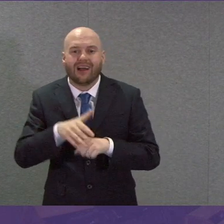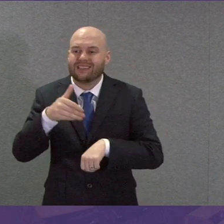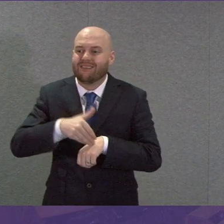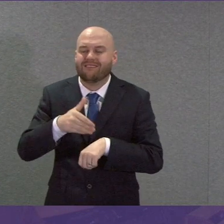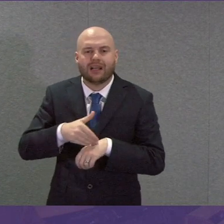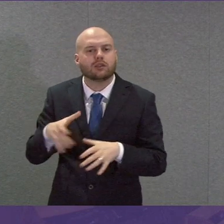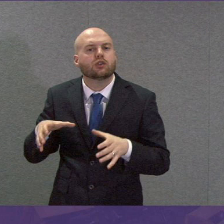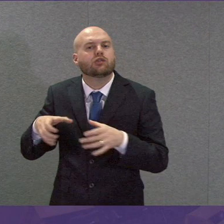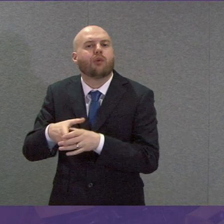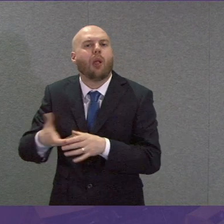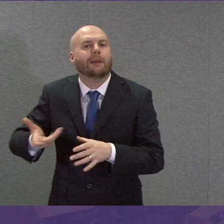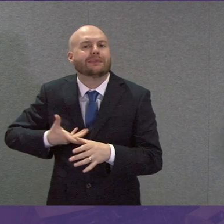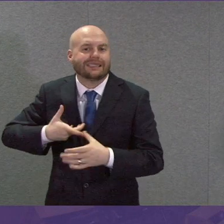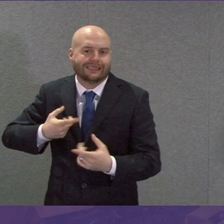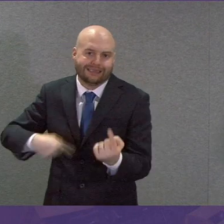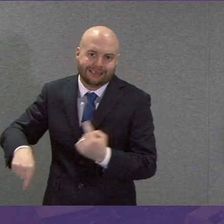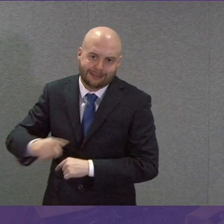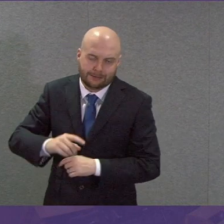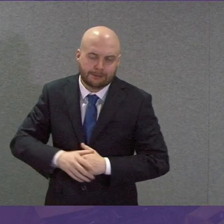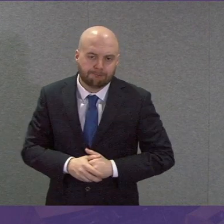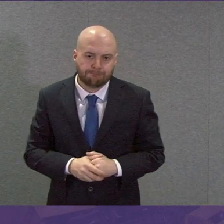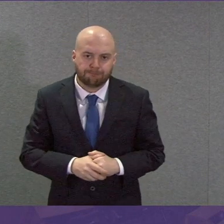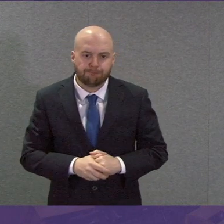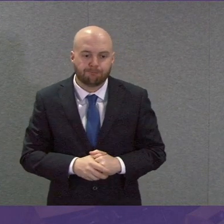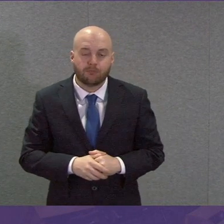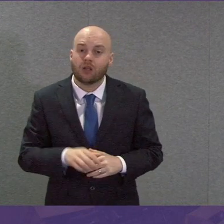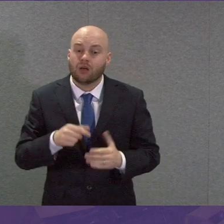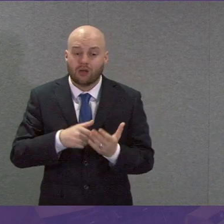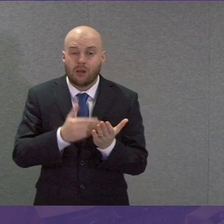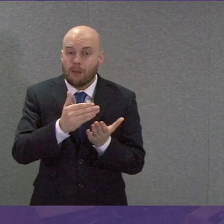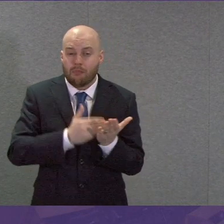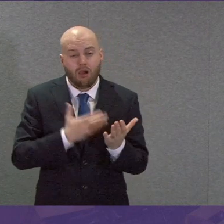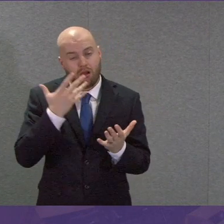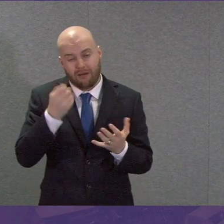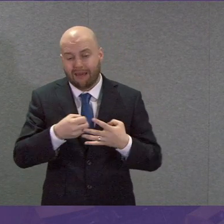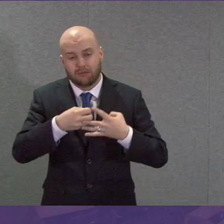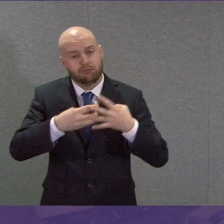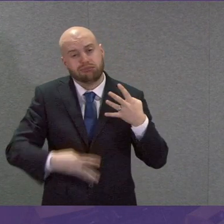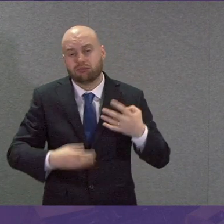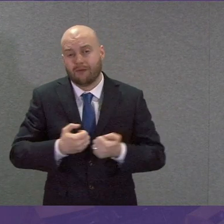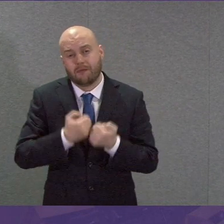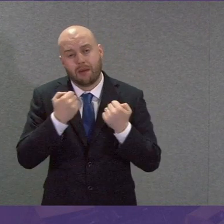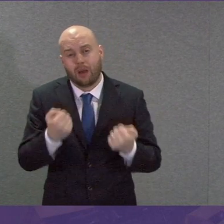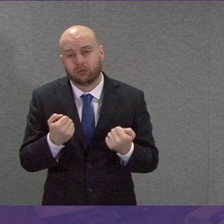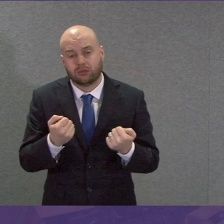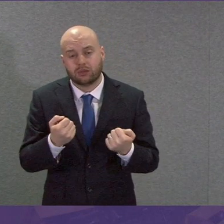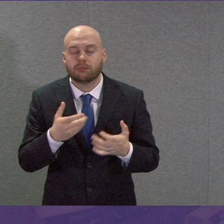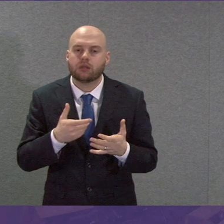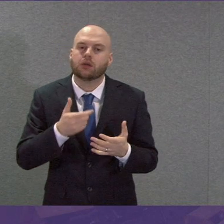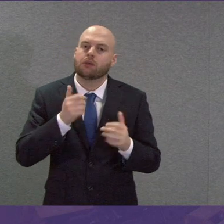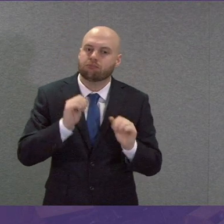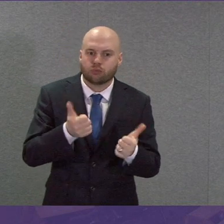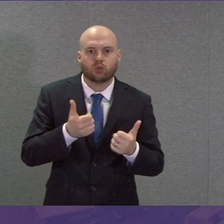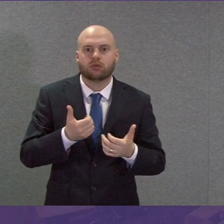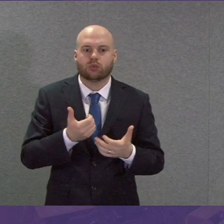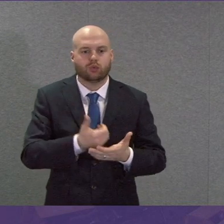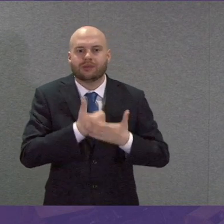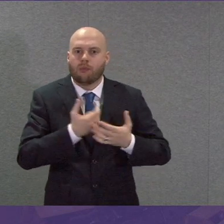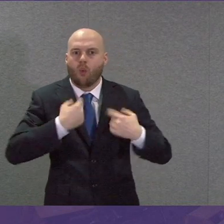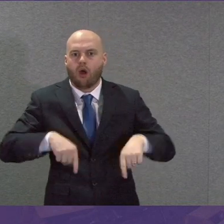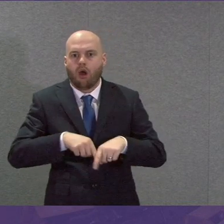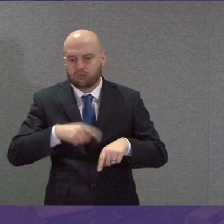lessened. The bill contains a range of powers that can enhance our response and ensure that action taken can be